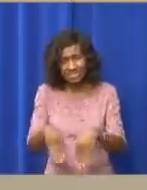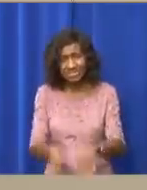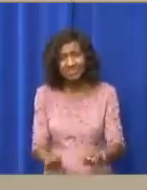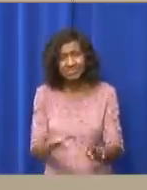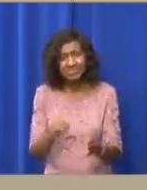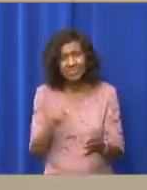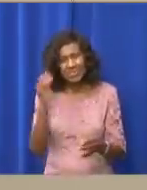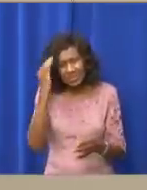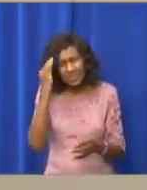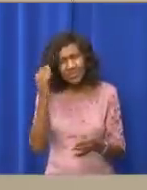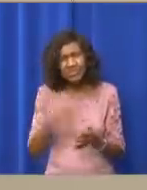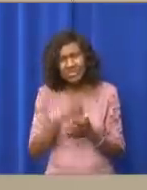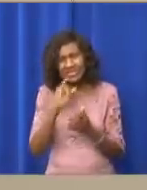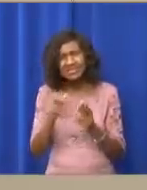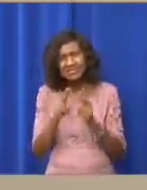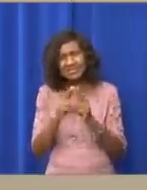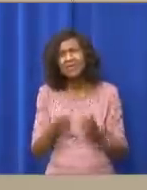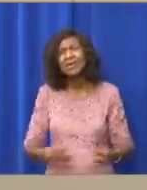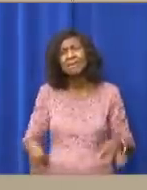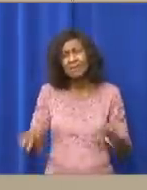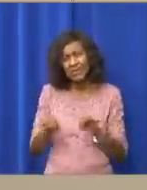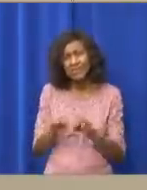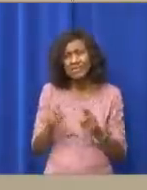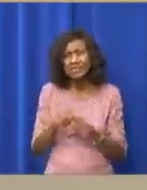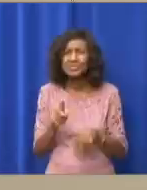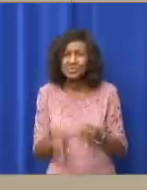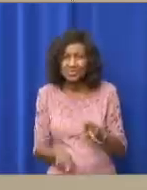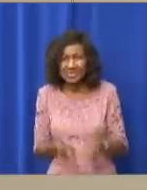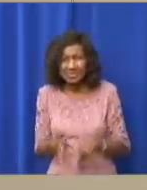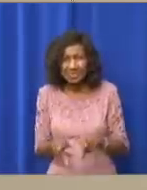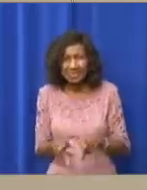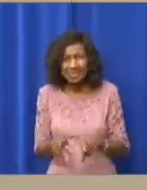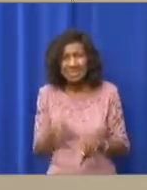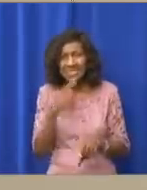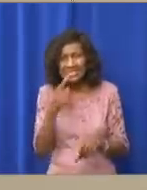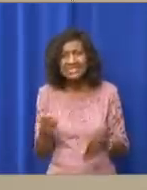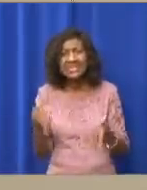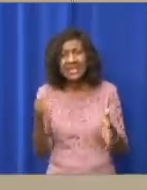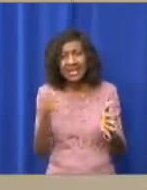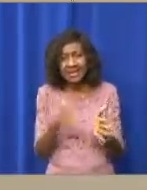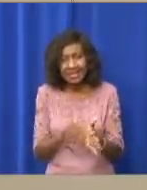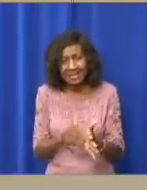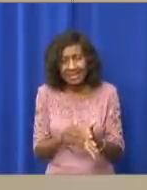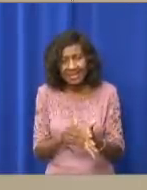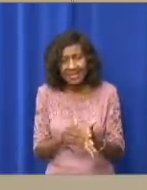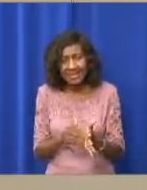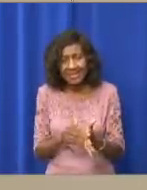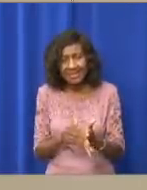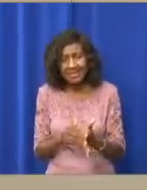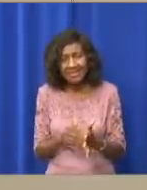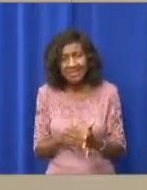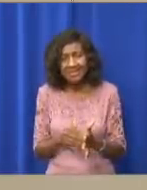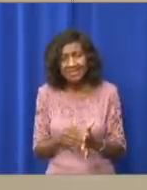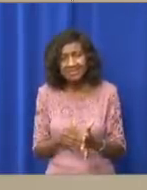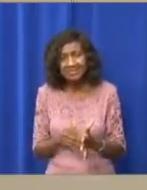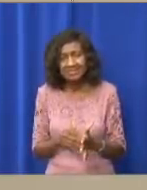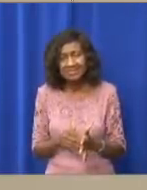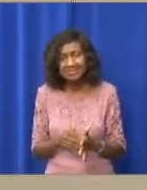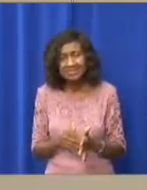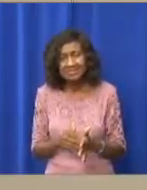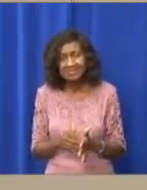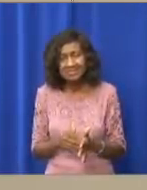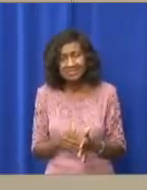are. And I will just, I think, repeat them again in the event that some people may not have